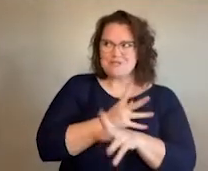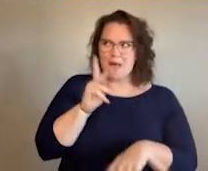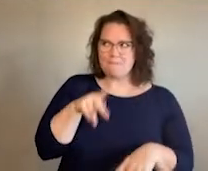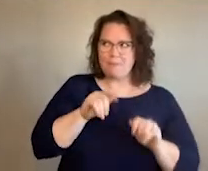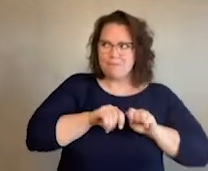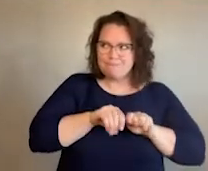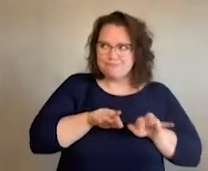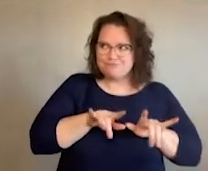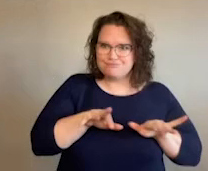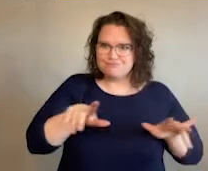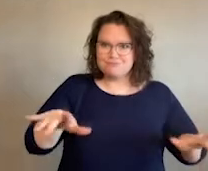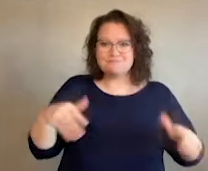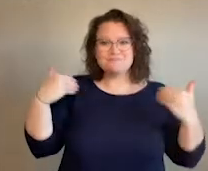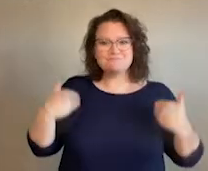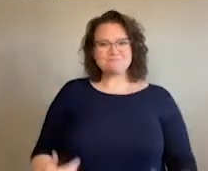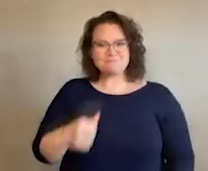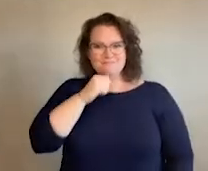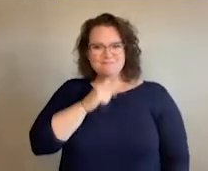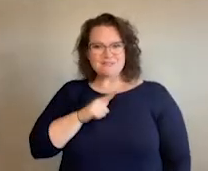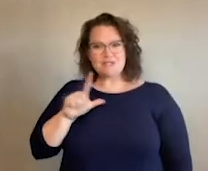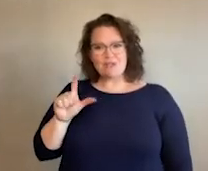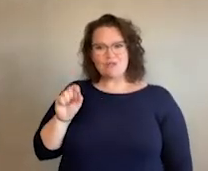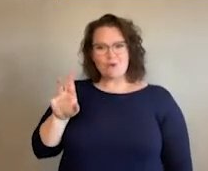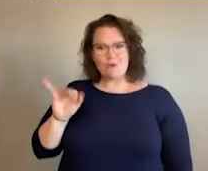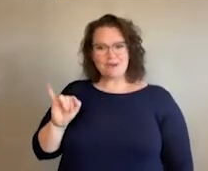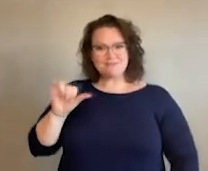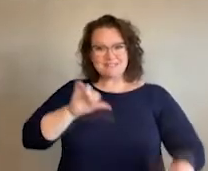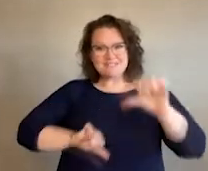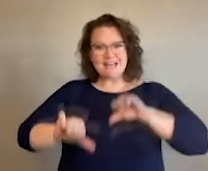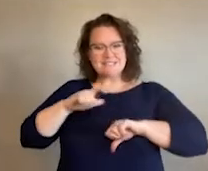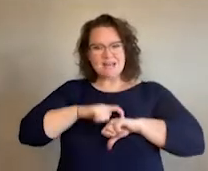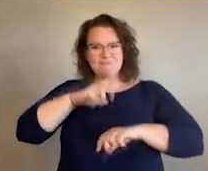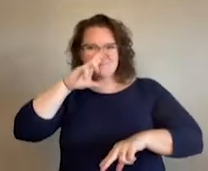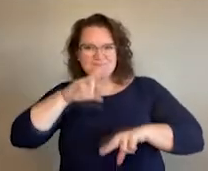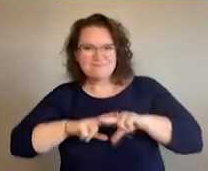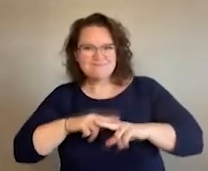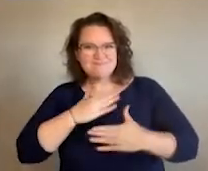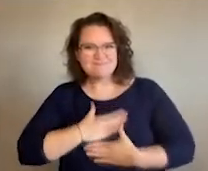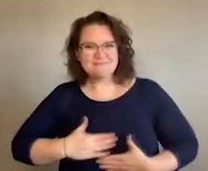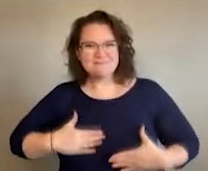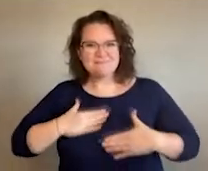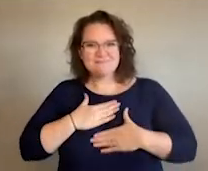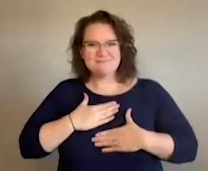I'm Miss Lori, and this has been our Science Time. Have fun and enjoy science.